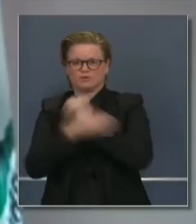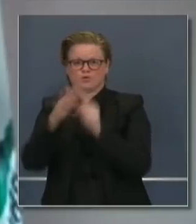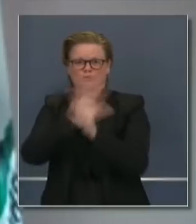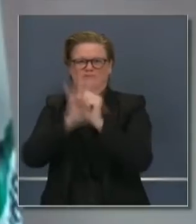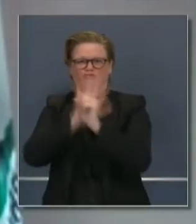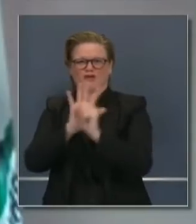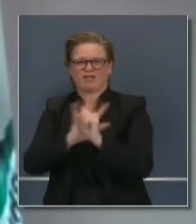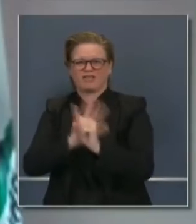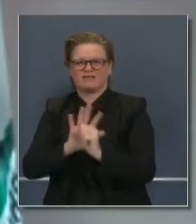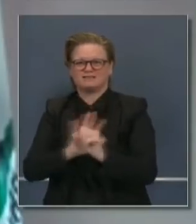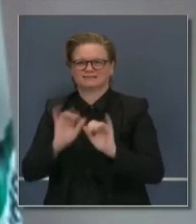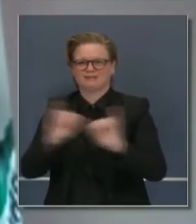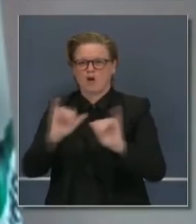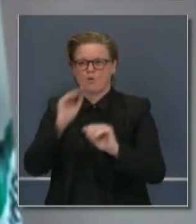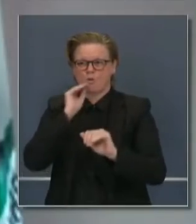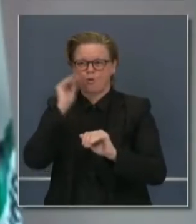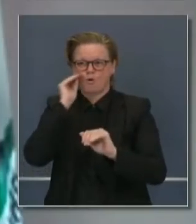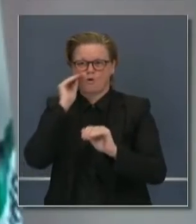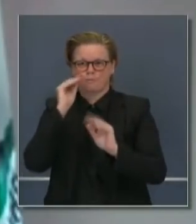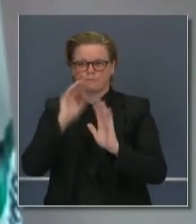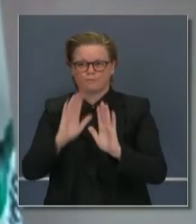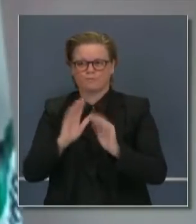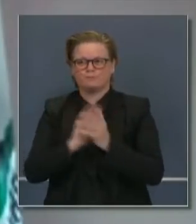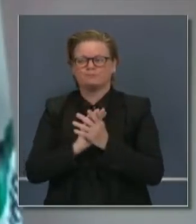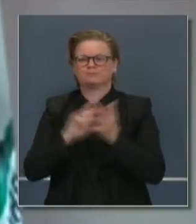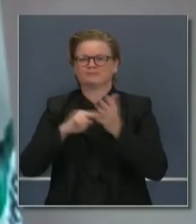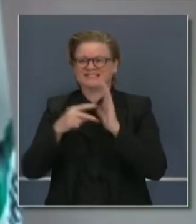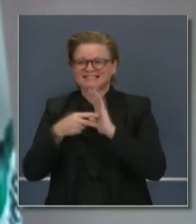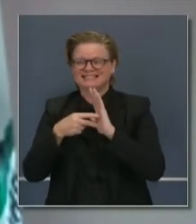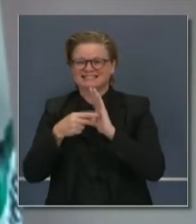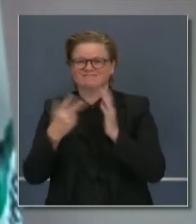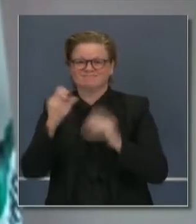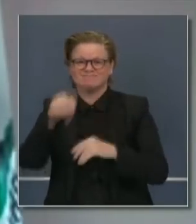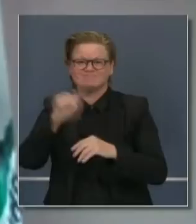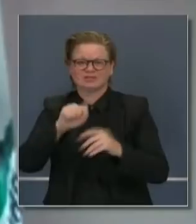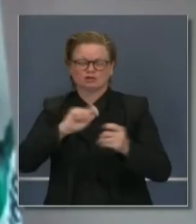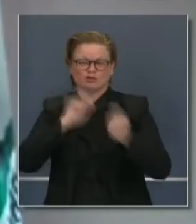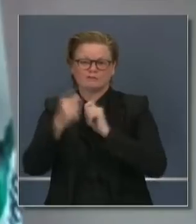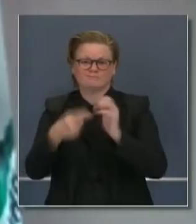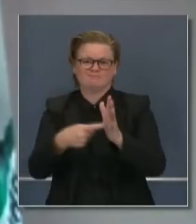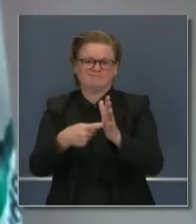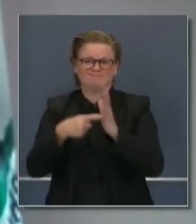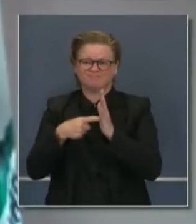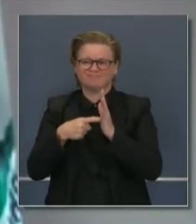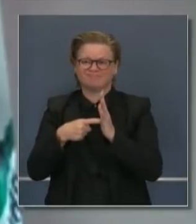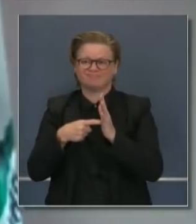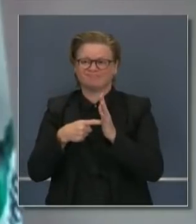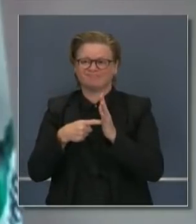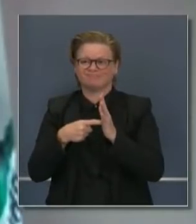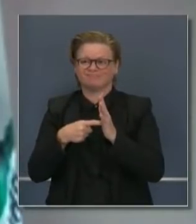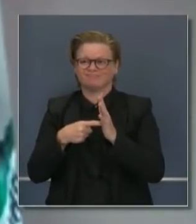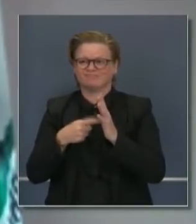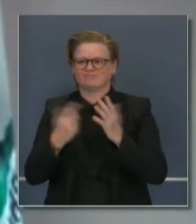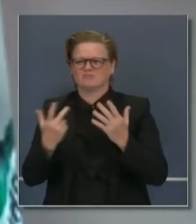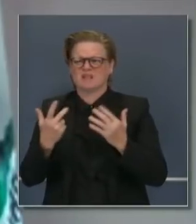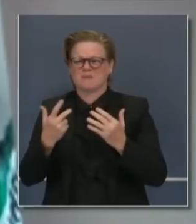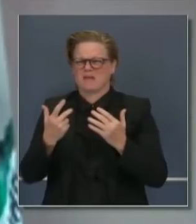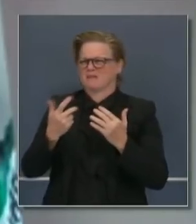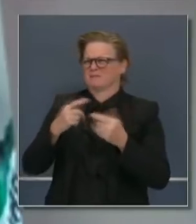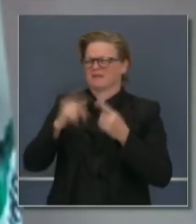not just an advisory, but something that we're really requiring people to do. I know people will say, well, how can you enforce that?